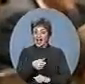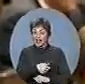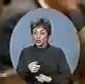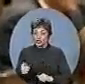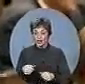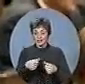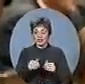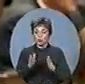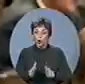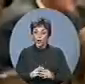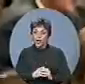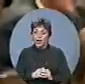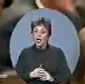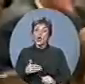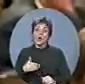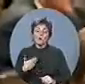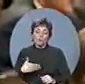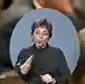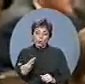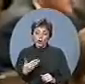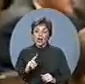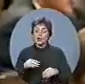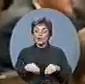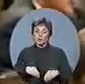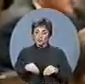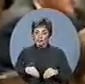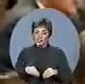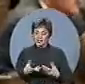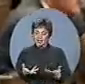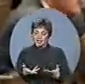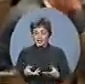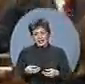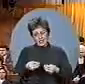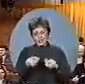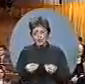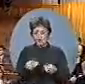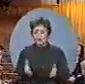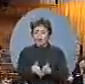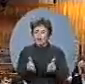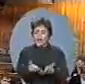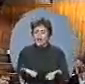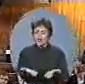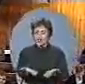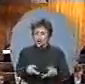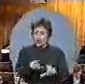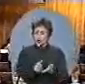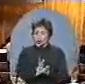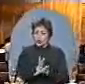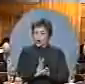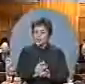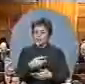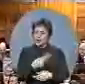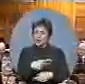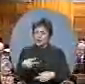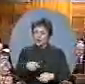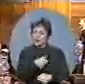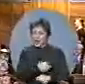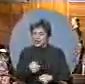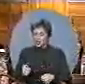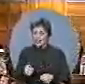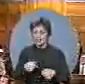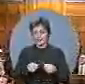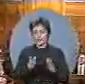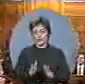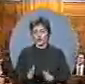Canadian citizens. Why does the Prime Minister want to jeopardize this constitutional right of all Canadians? The Right Honourable Prime